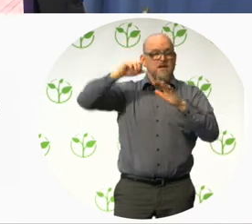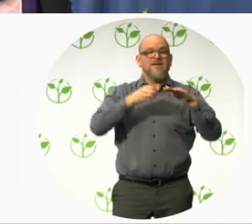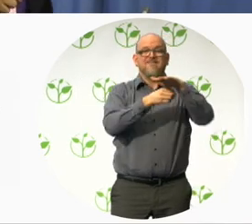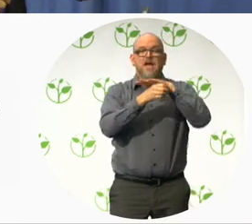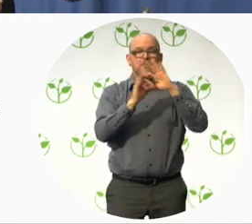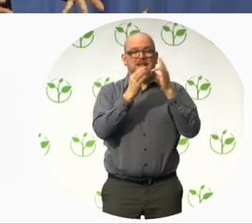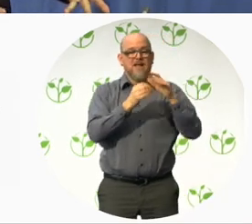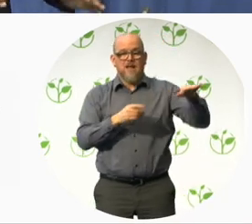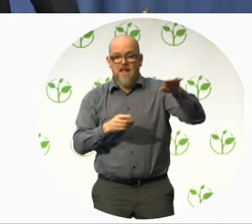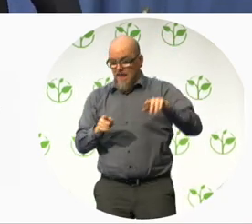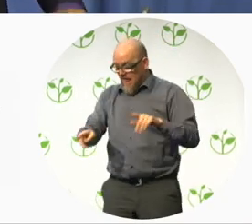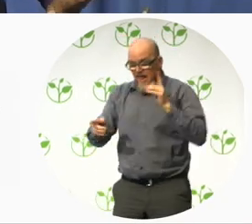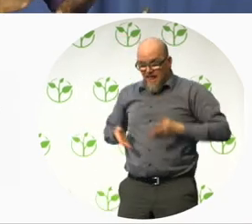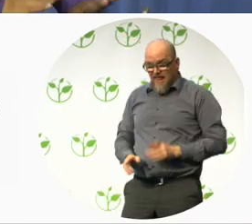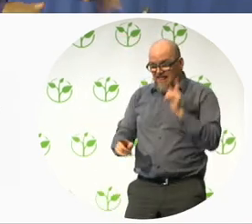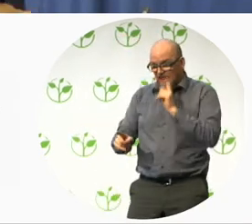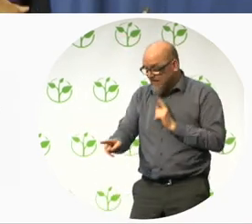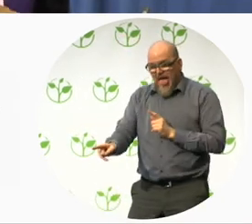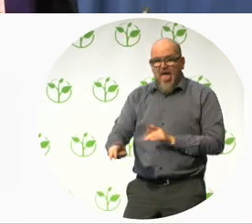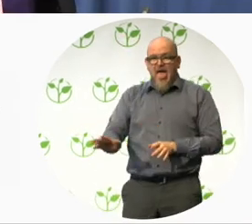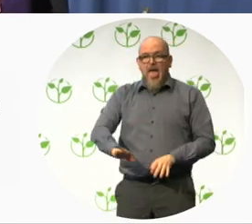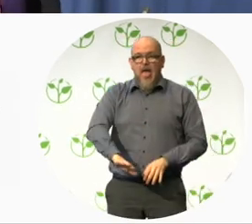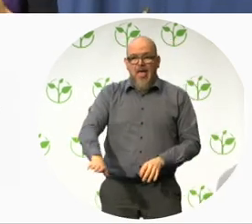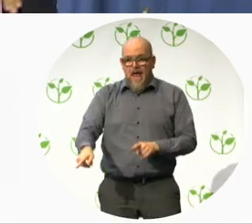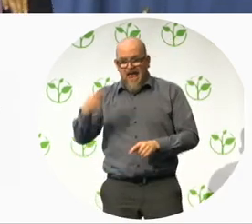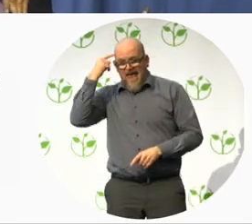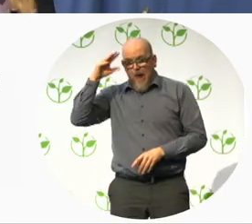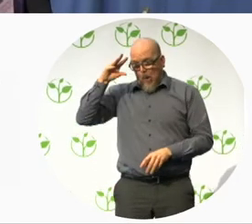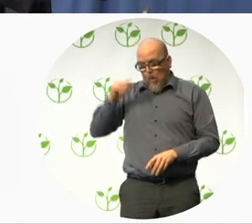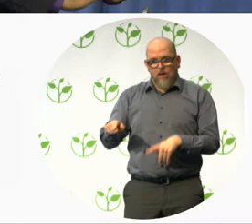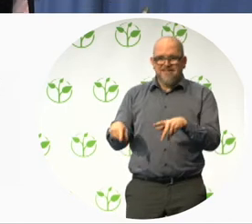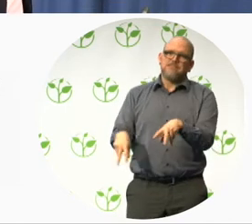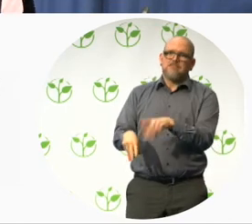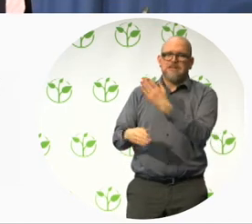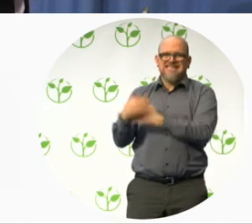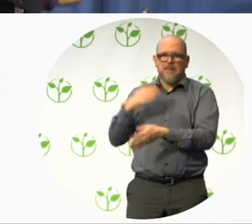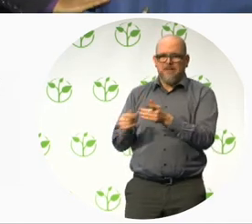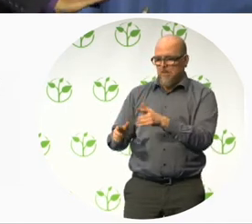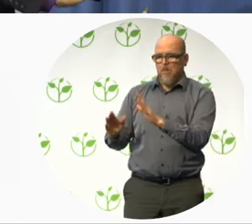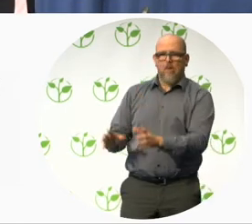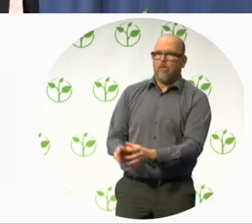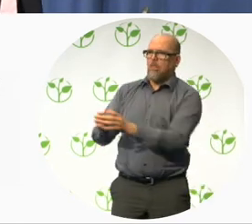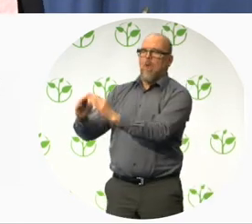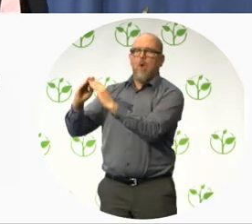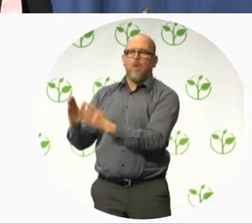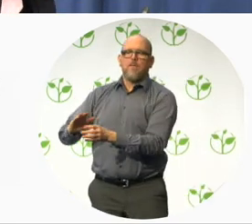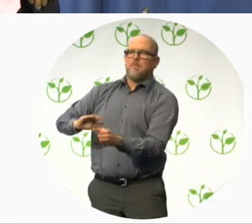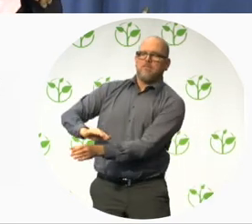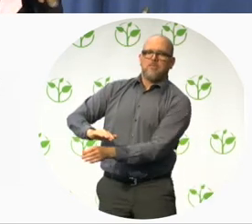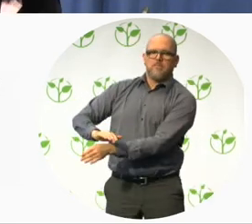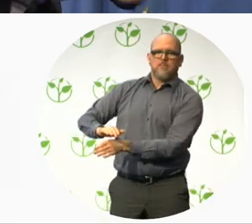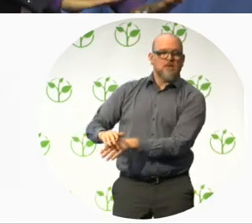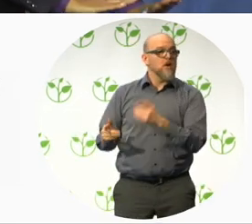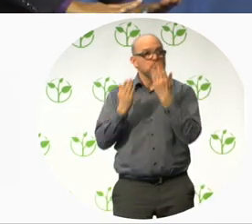And the problem is that when a family has a deaf relative, a deaf children,